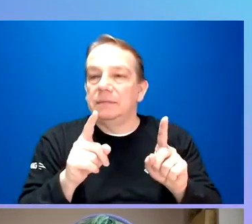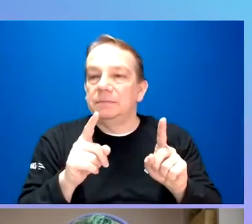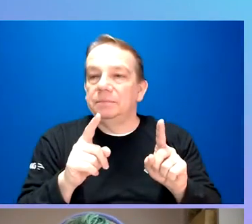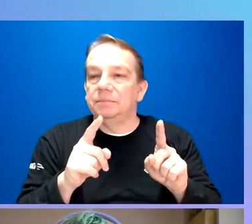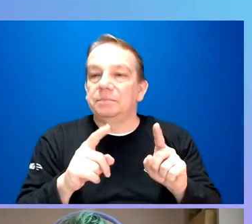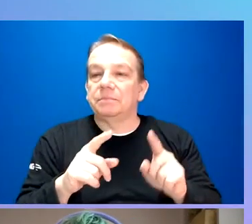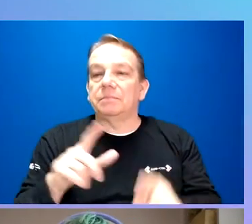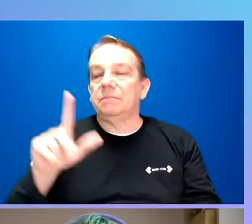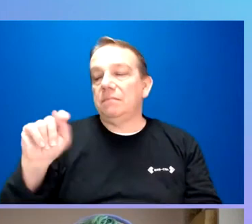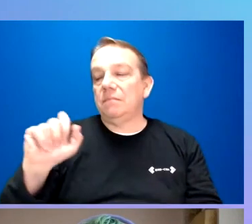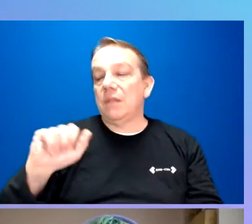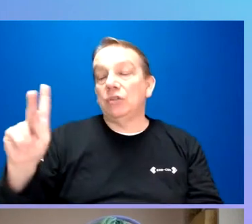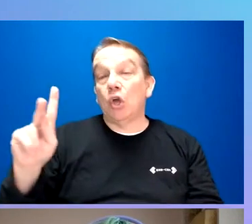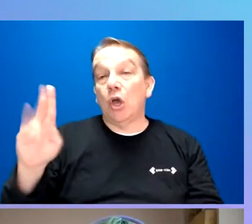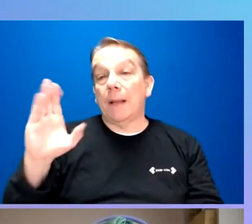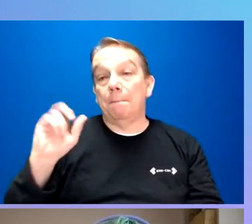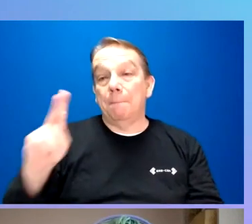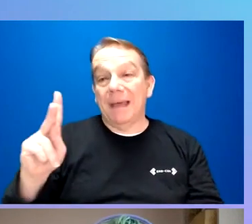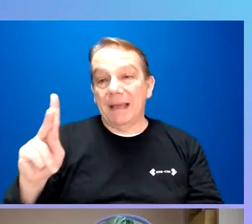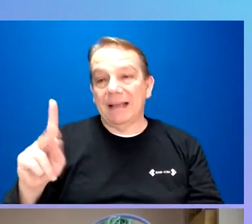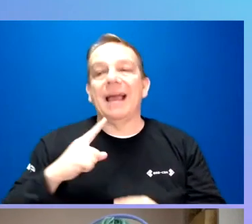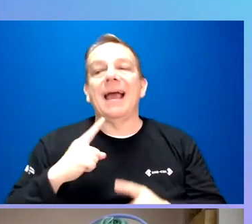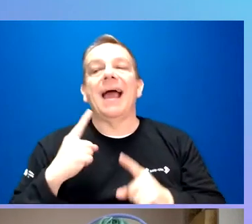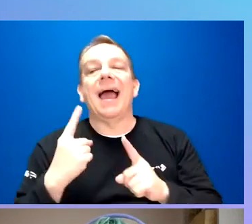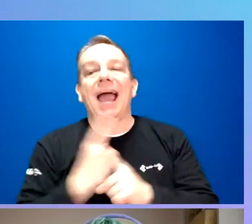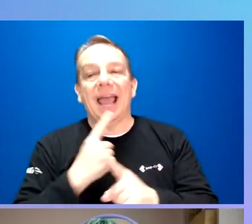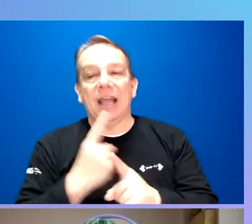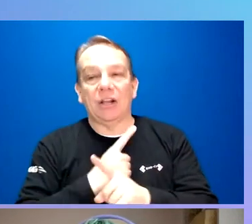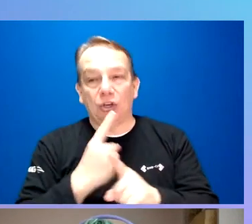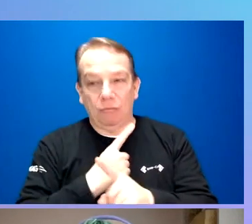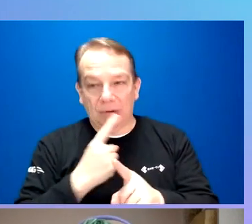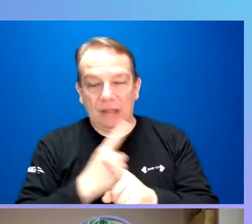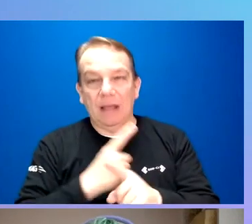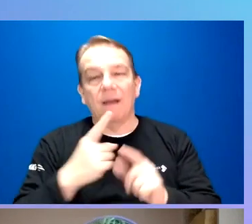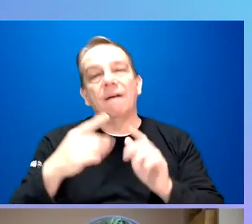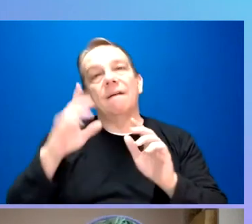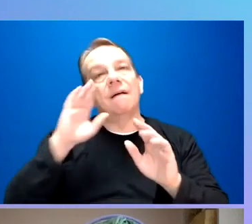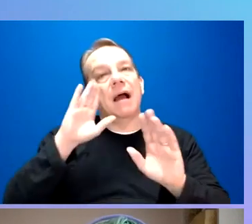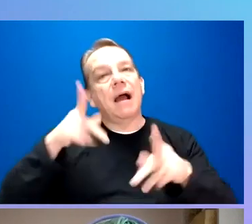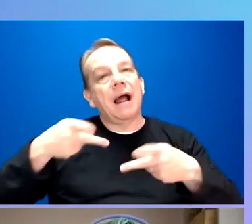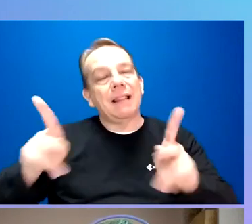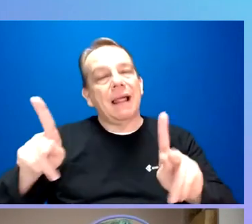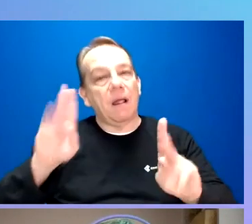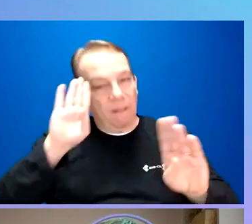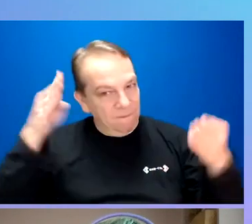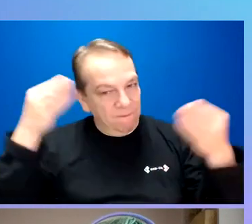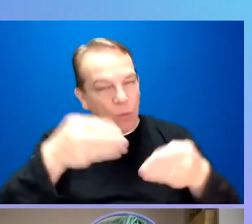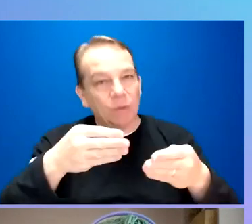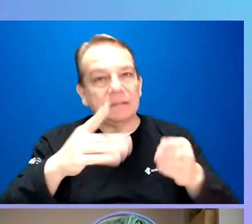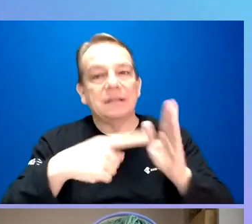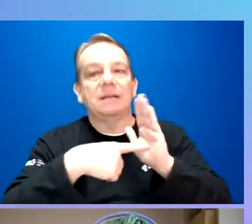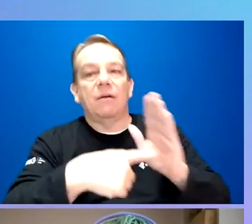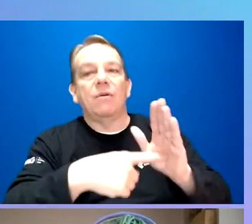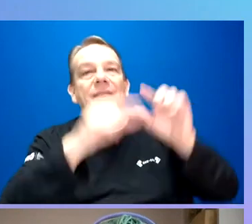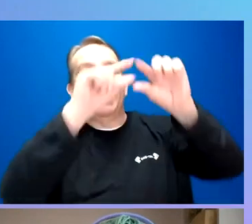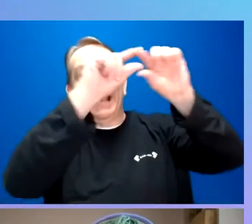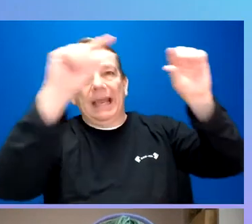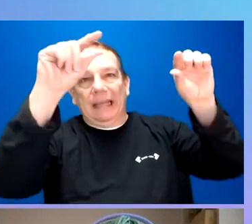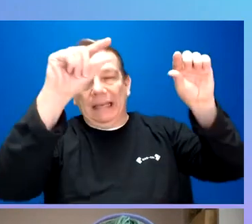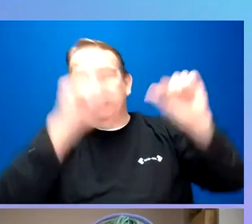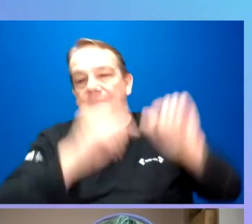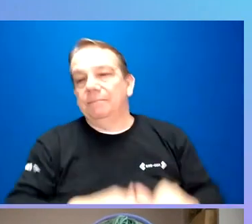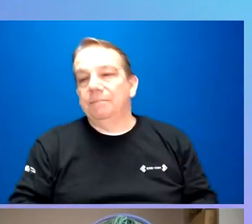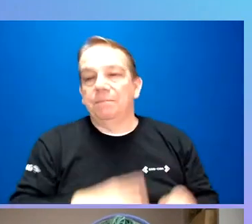in this case is able to still accurately provide the focus indicator around that heading. Another example